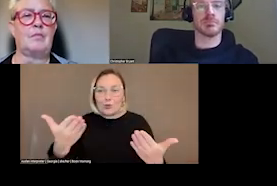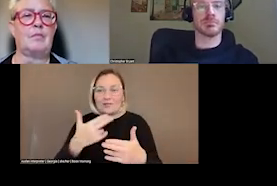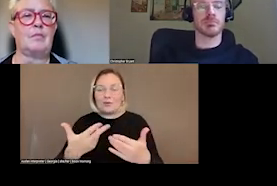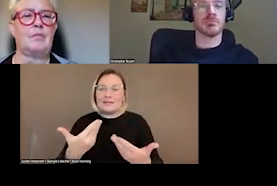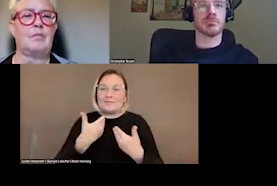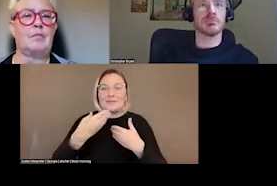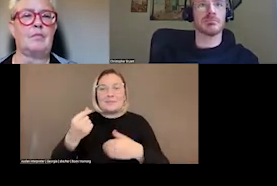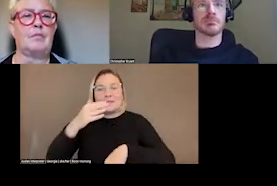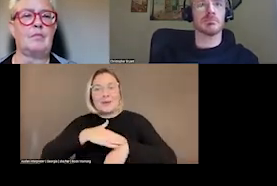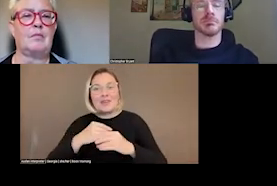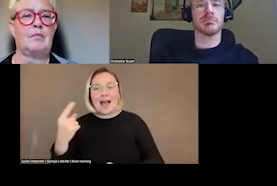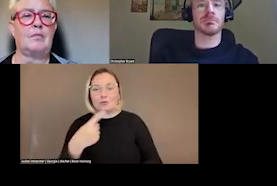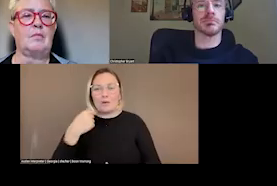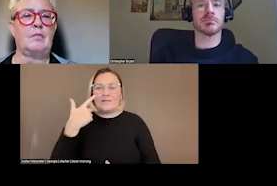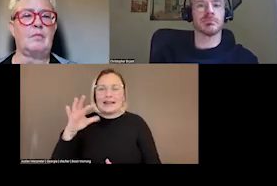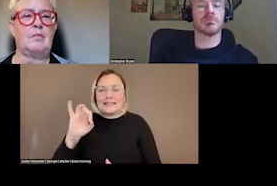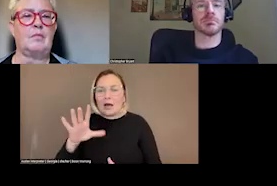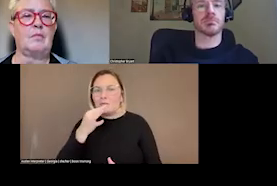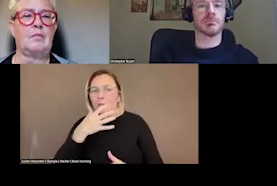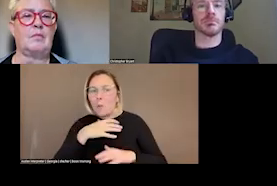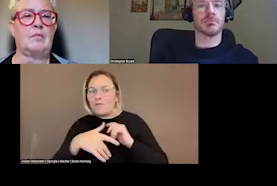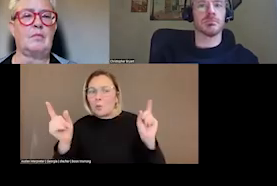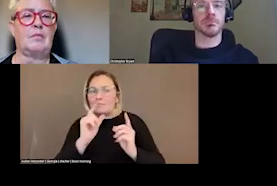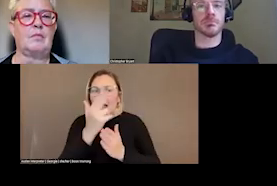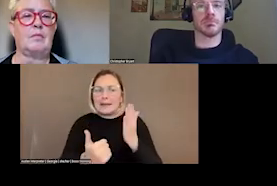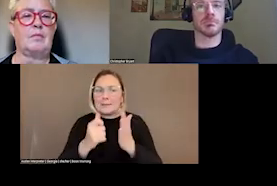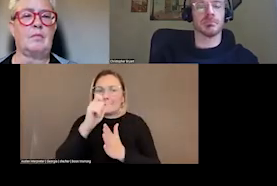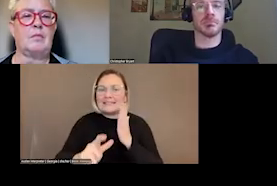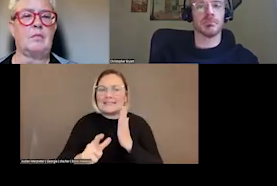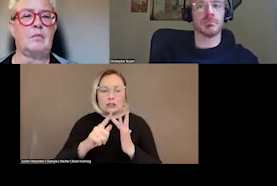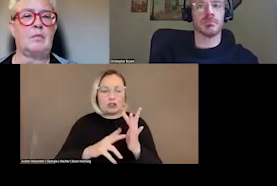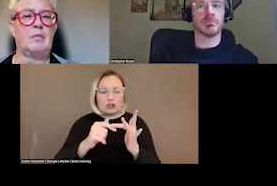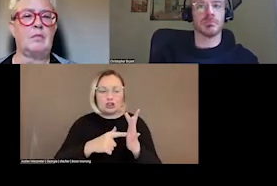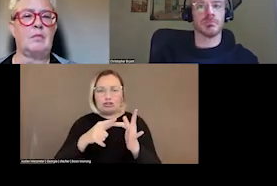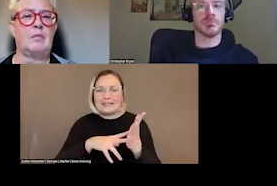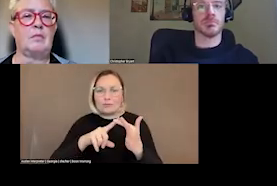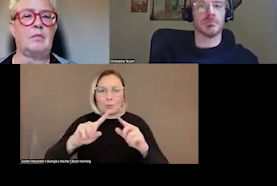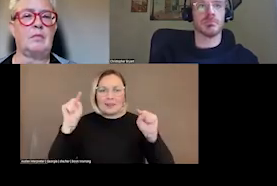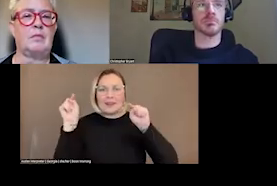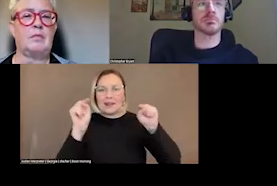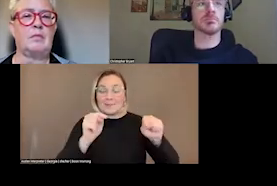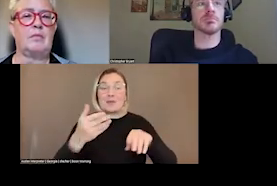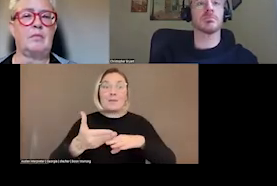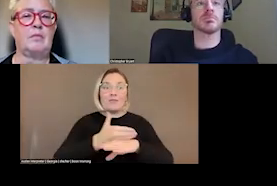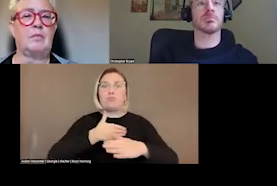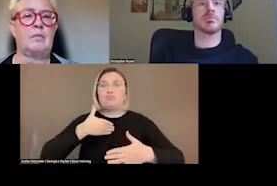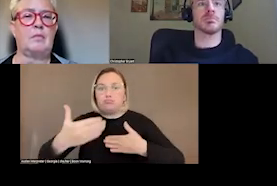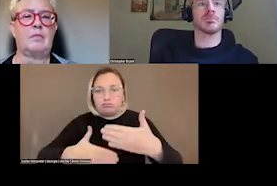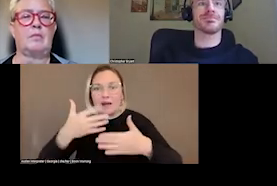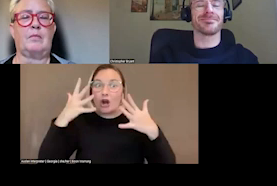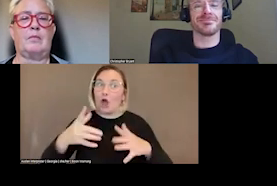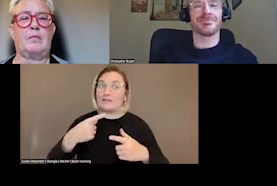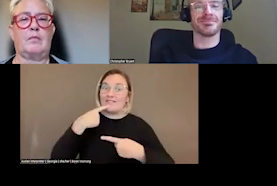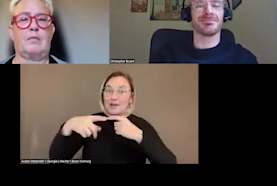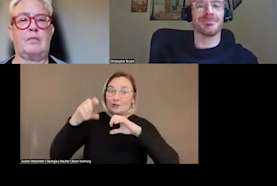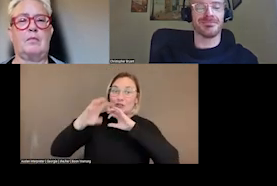with us to find out a little bit more about the arts and disability initiatives. Before we crack into a lot of information